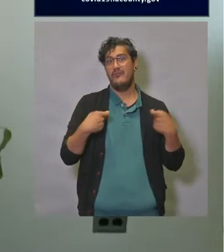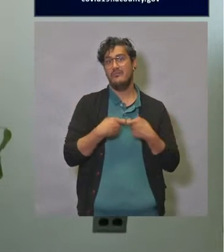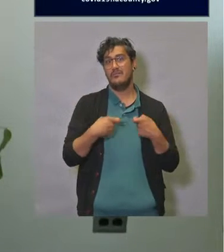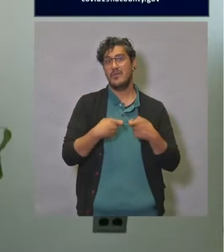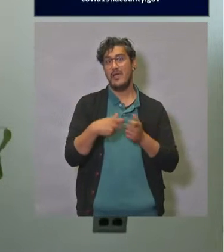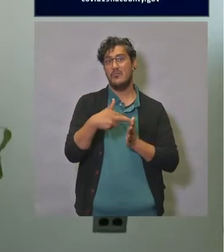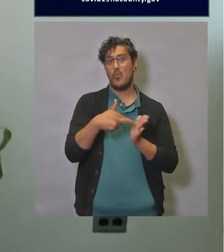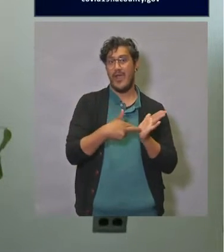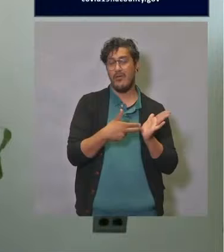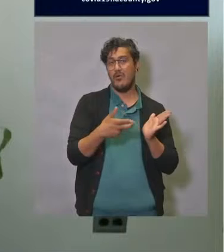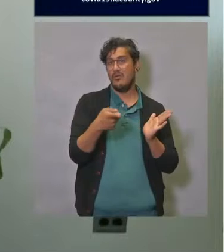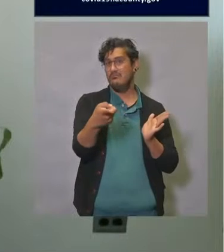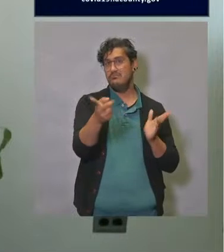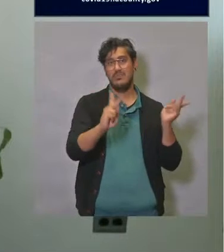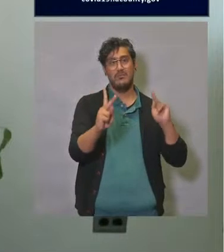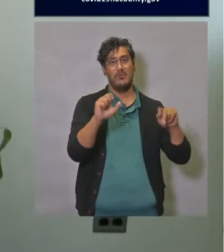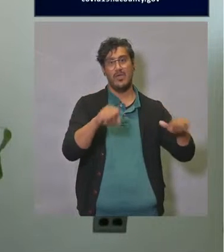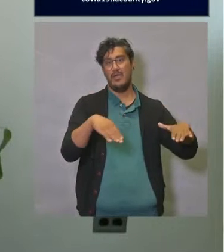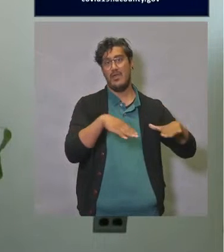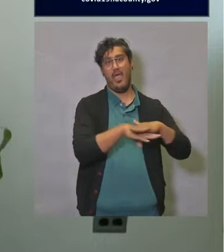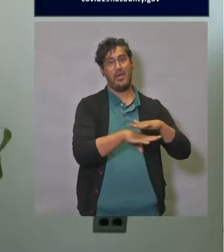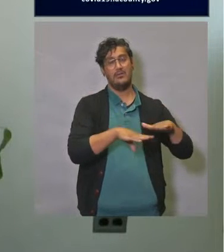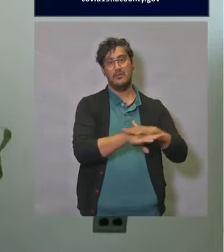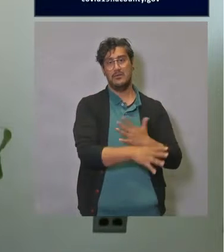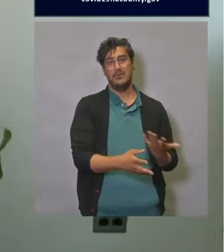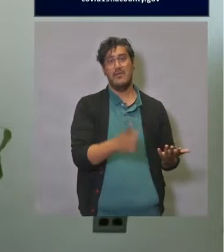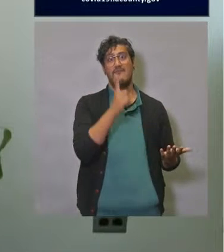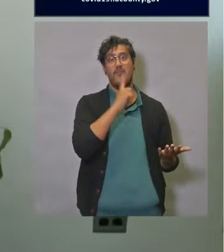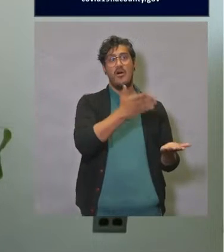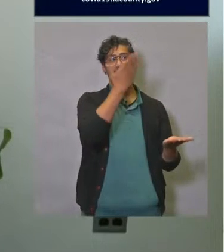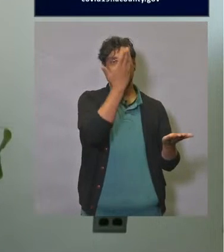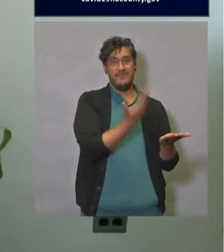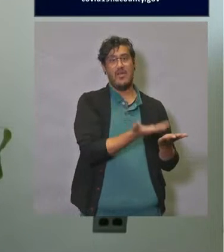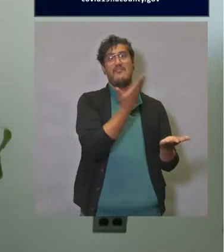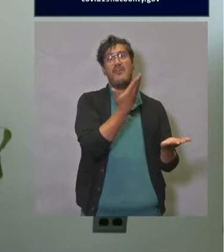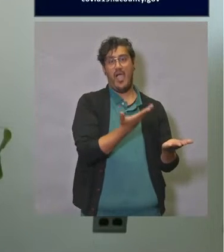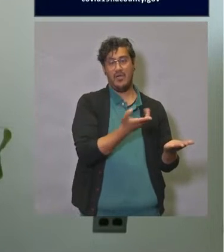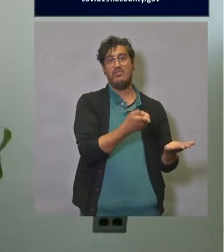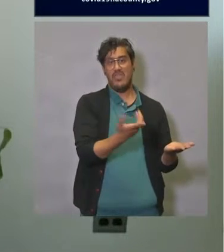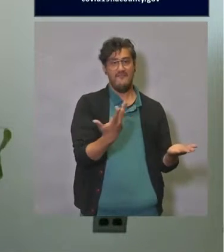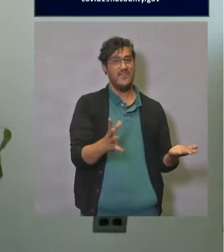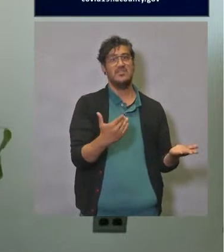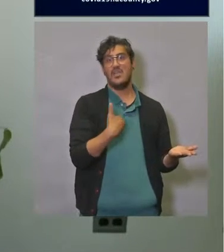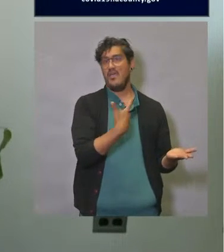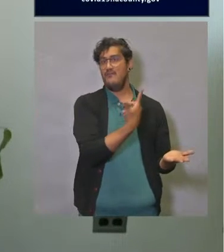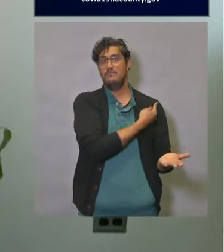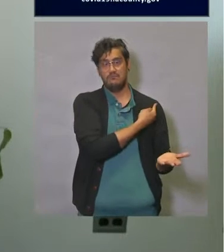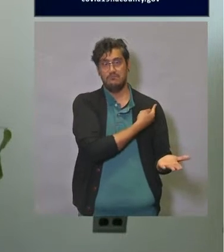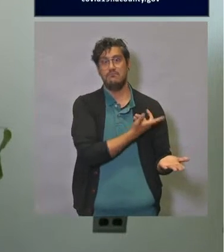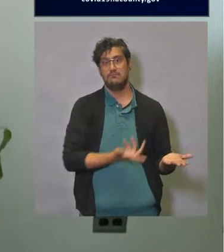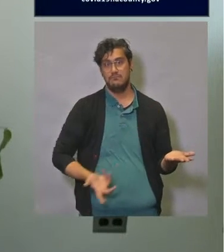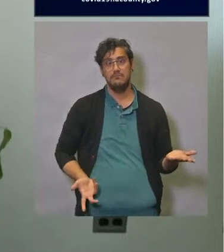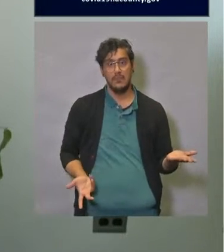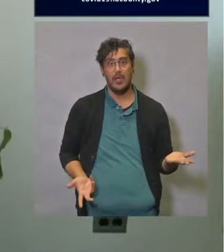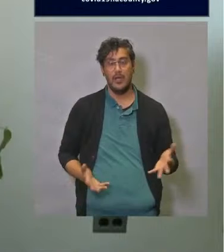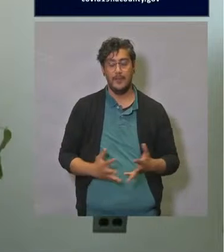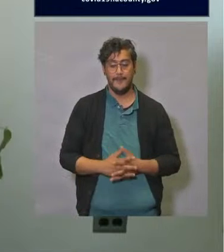access. That is really their verification of their vaccination status.